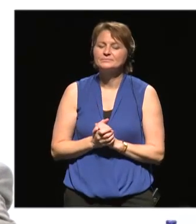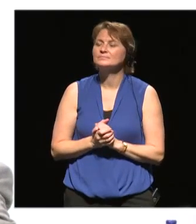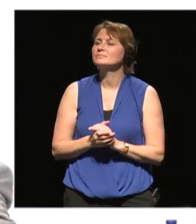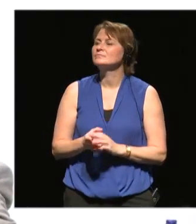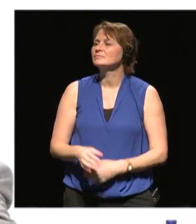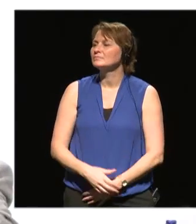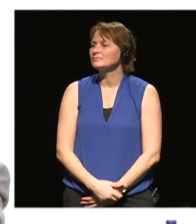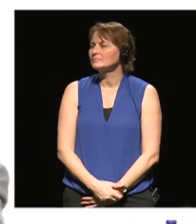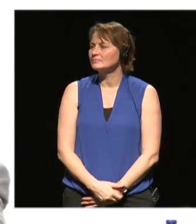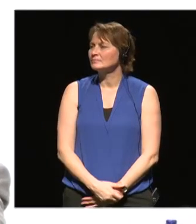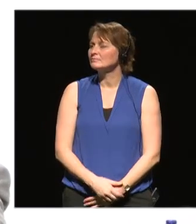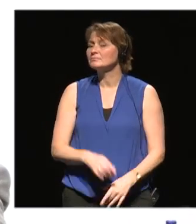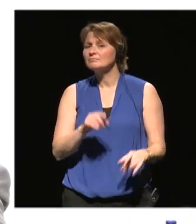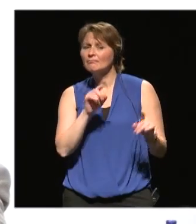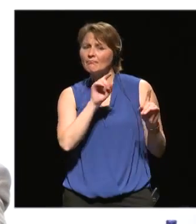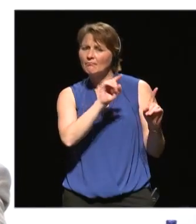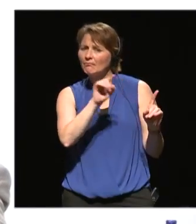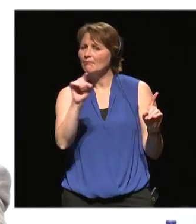people have mentioned